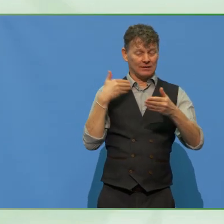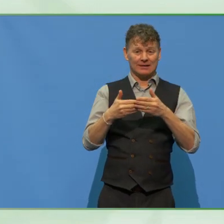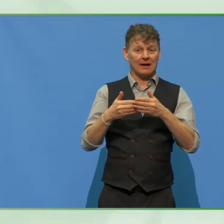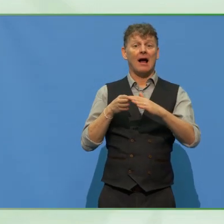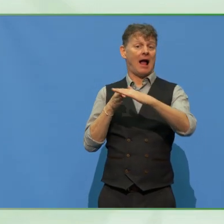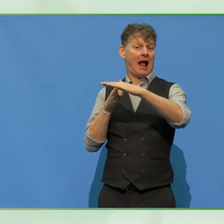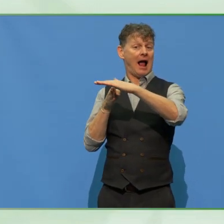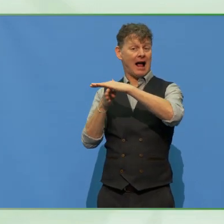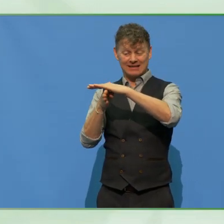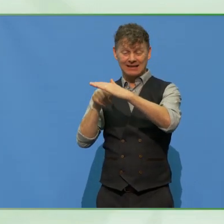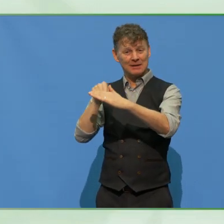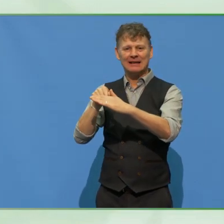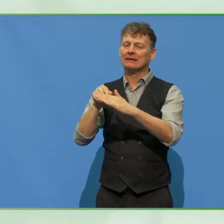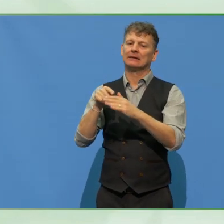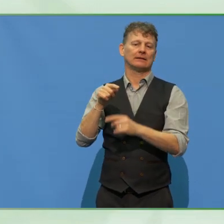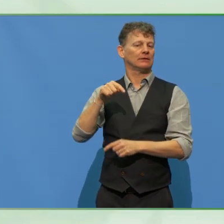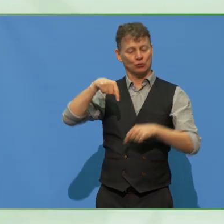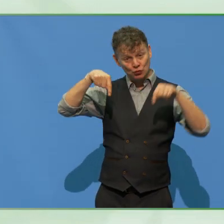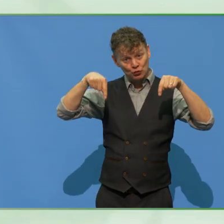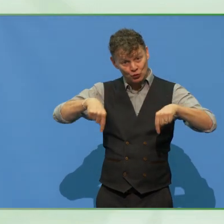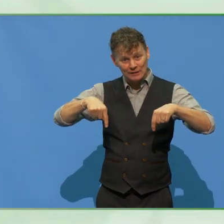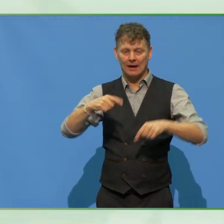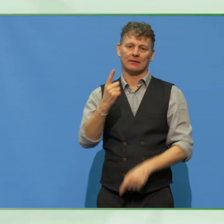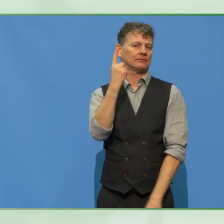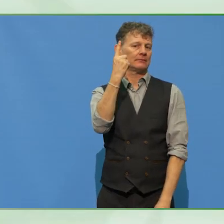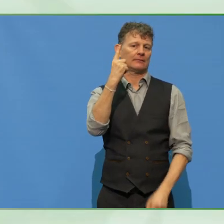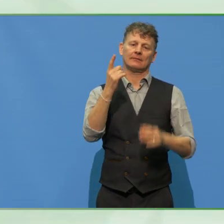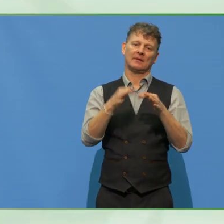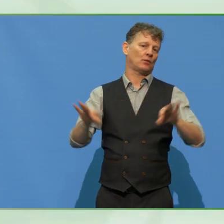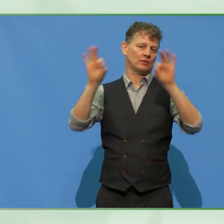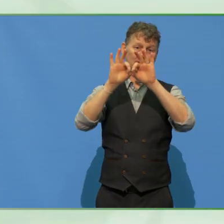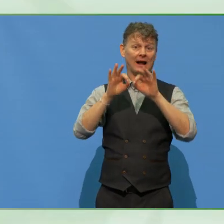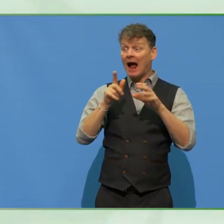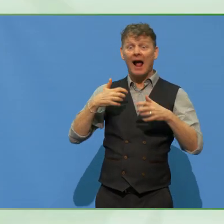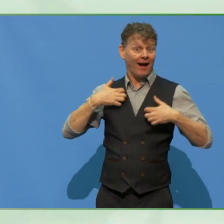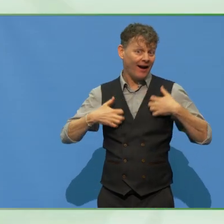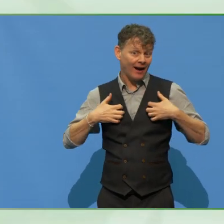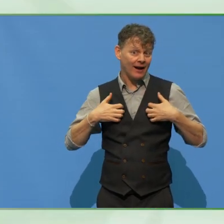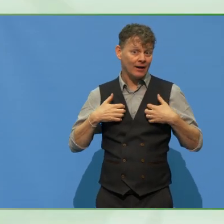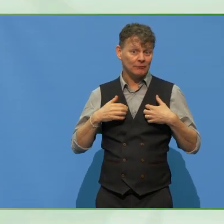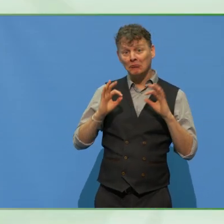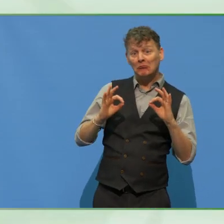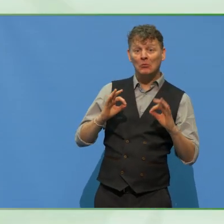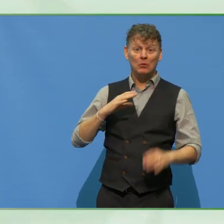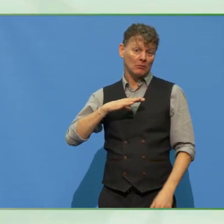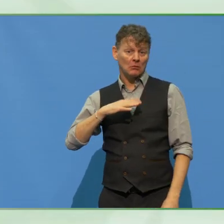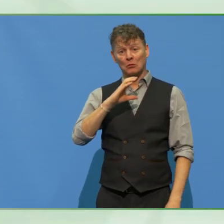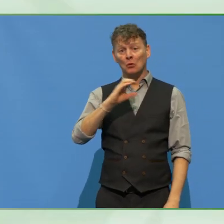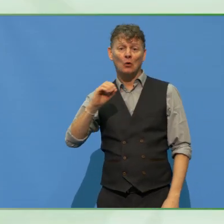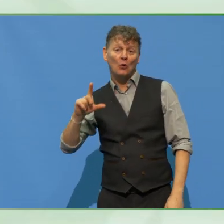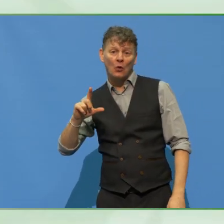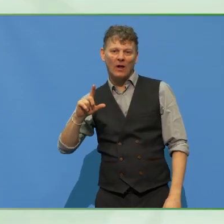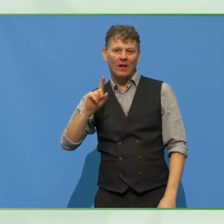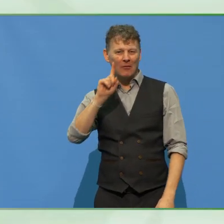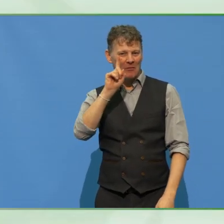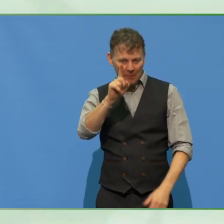important than it is today. Accessibility is exciting, it is cool, and it also is hard